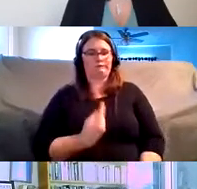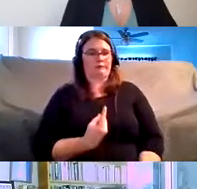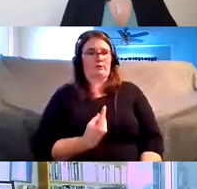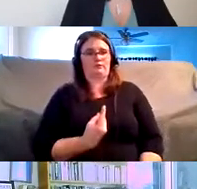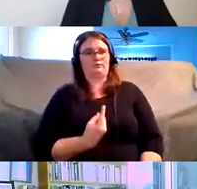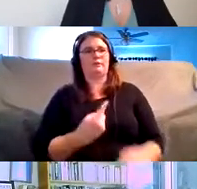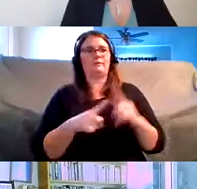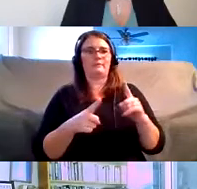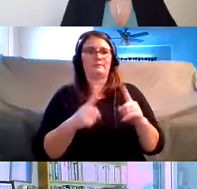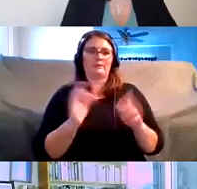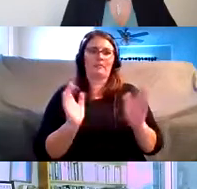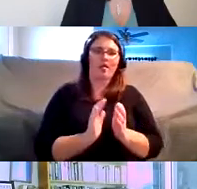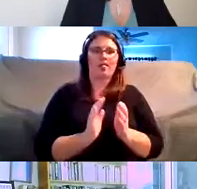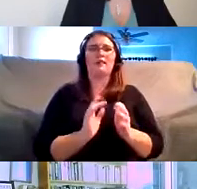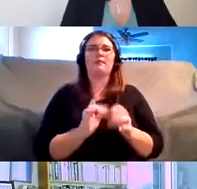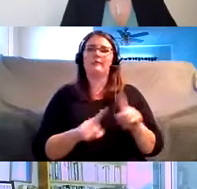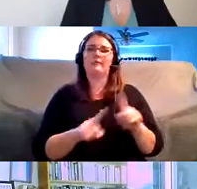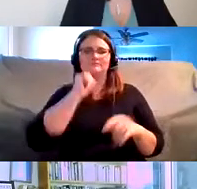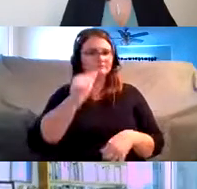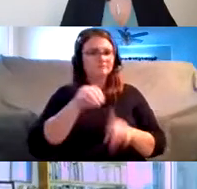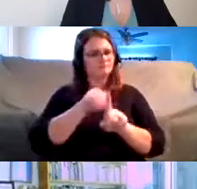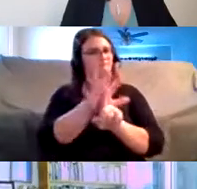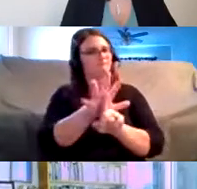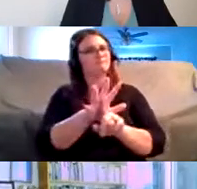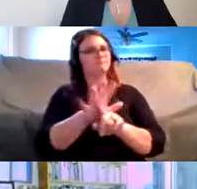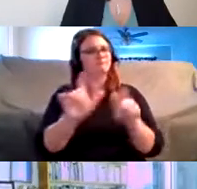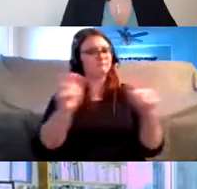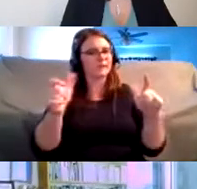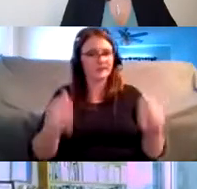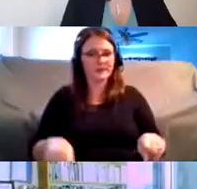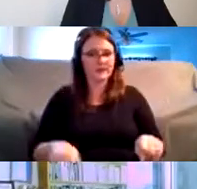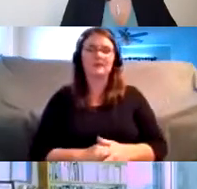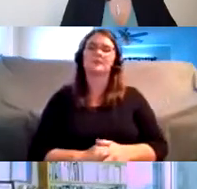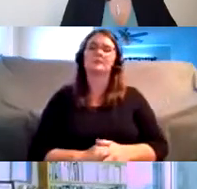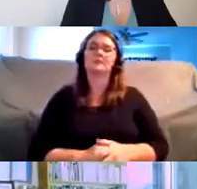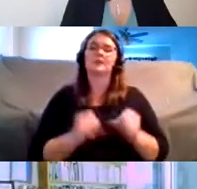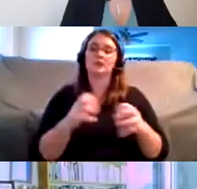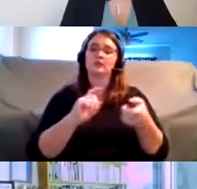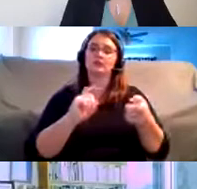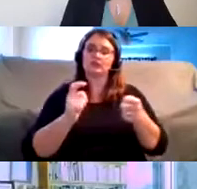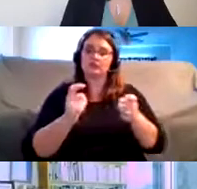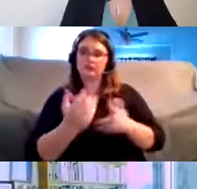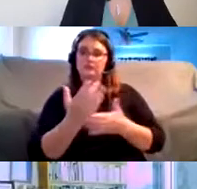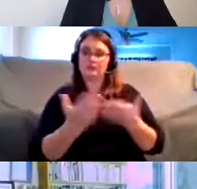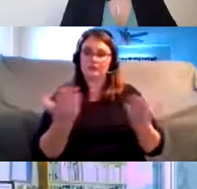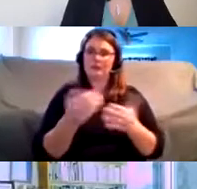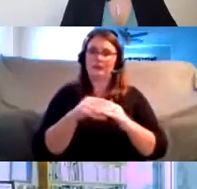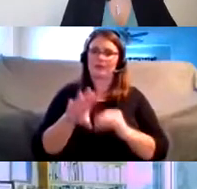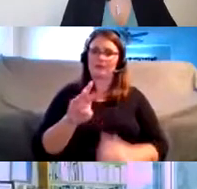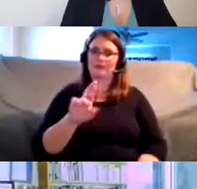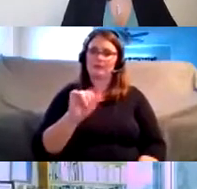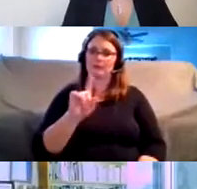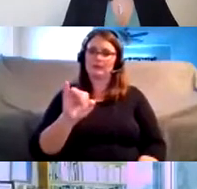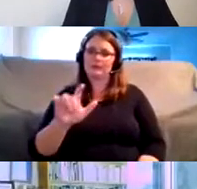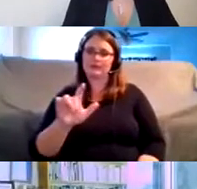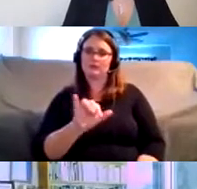and it's changing, at least I think, it's changing a bit here in Brazil. So that's it. I don't have